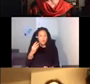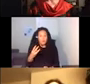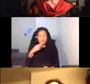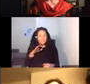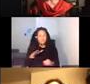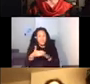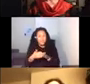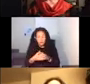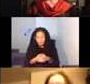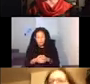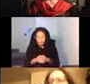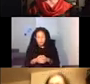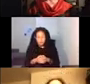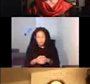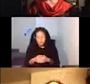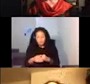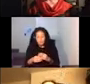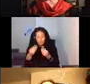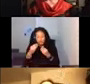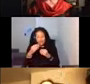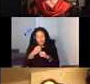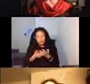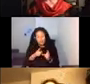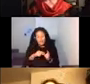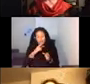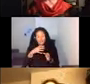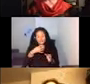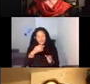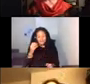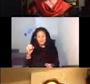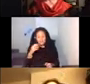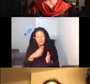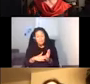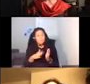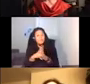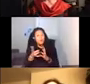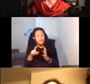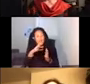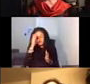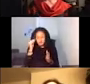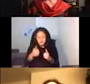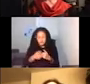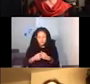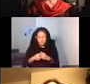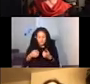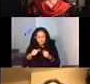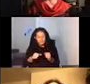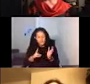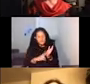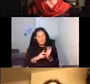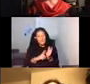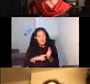Jamaica. He trained in Grays in the 60s as a midwife and nurse. Nell Green,